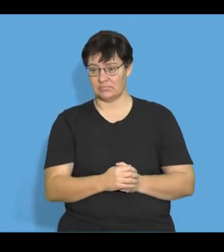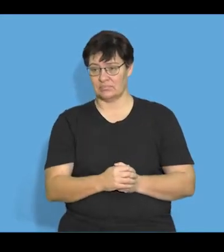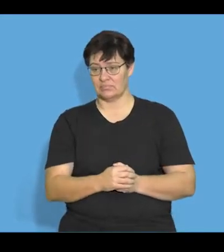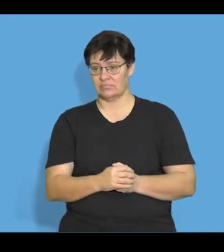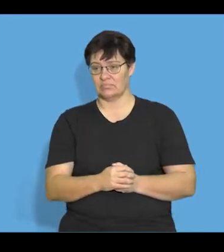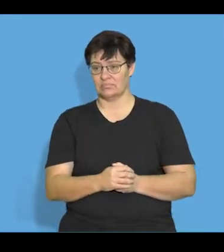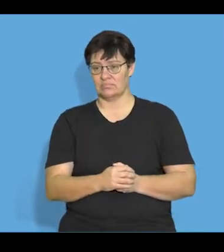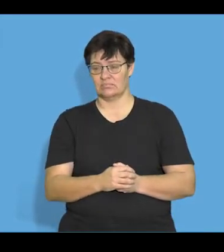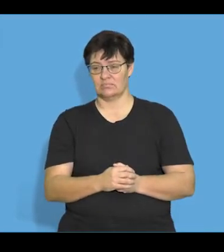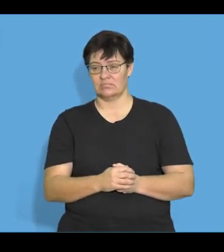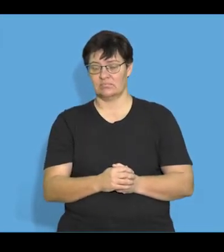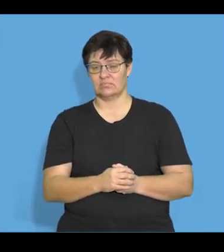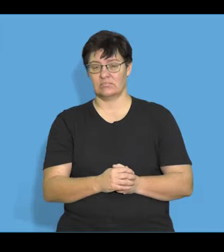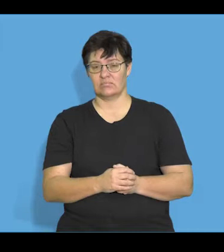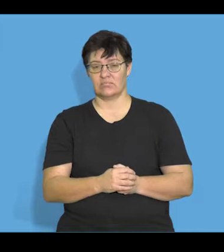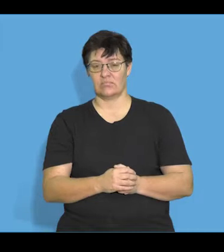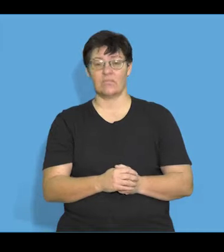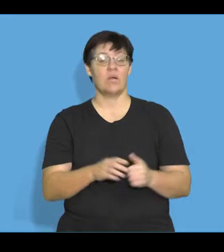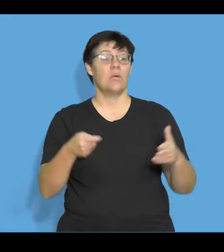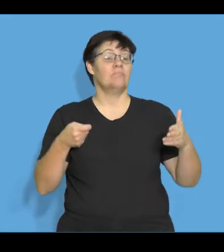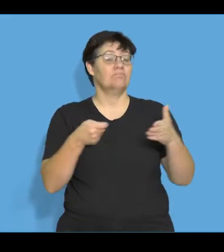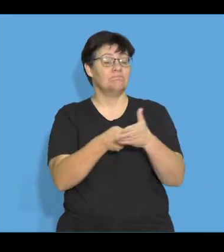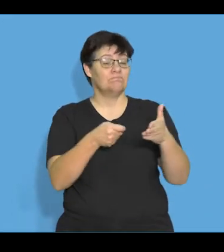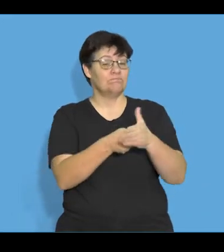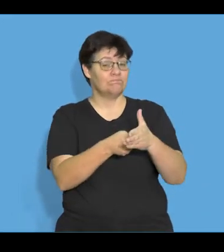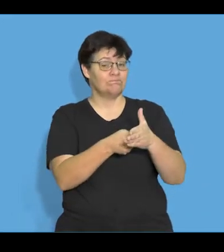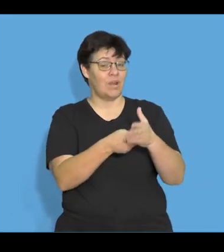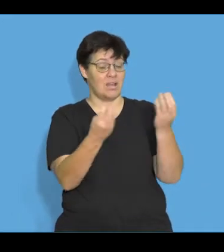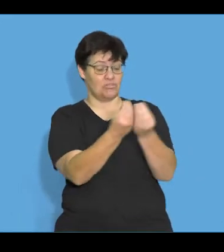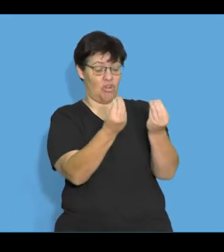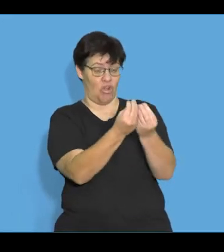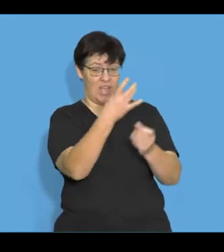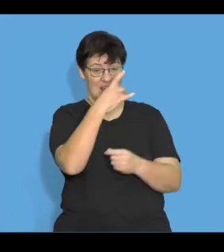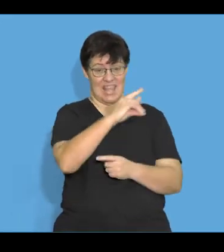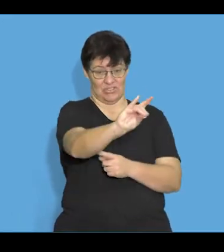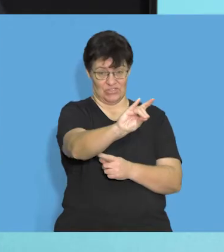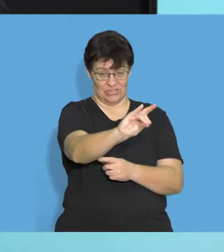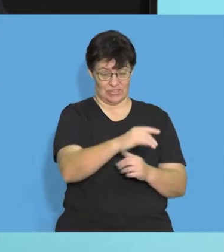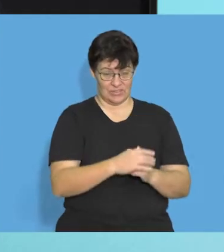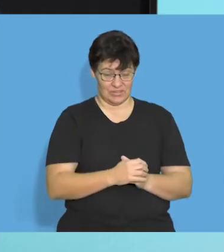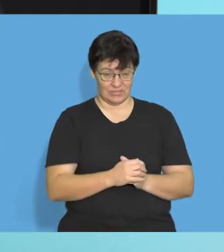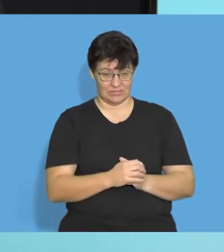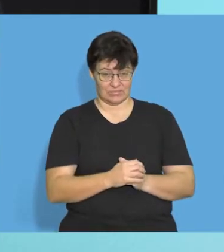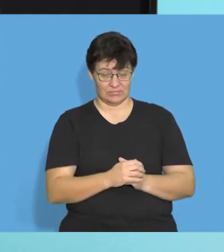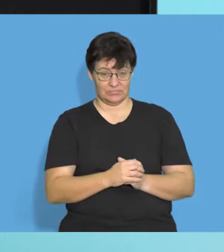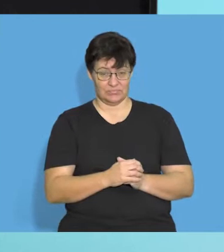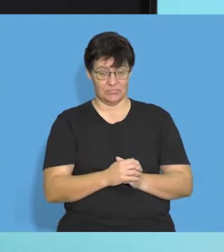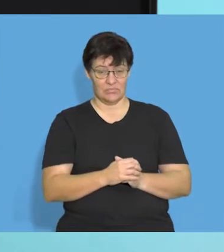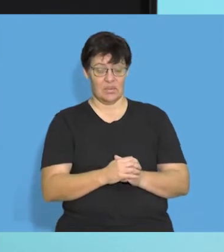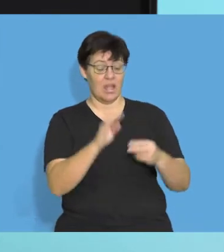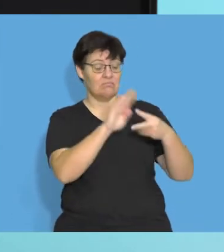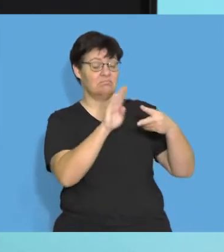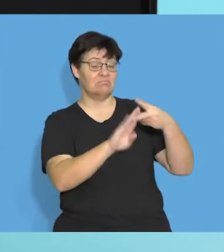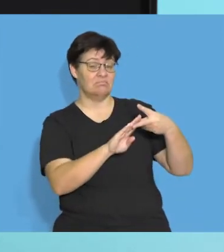bought merchandise for cash, right? Clearly you can see your two accounts involved would